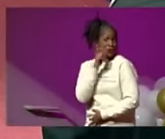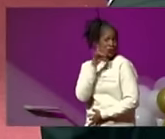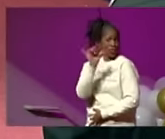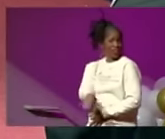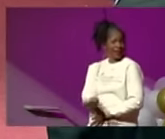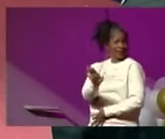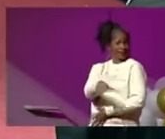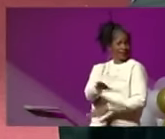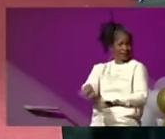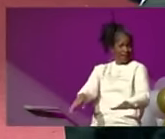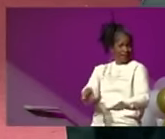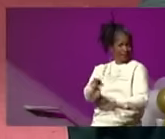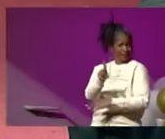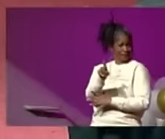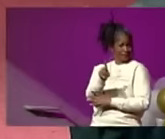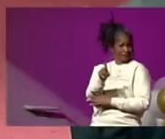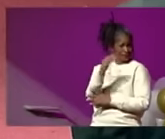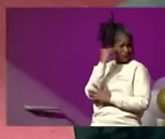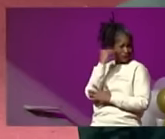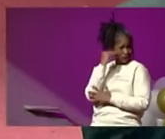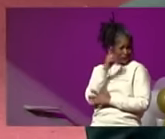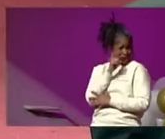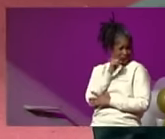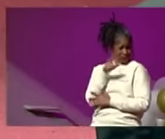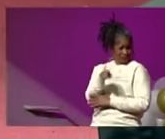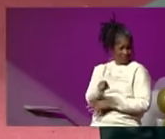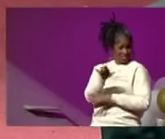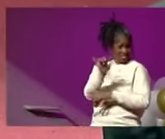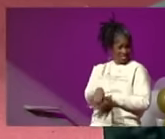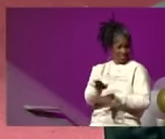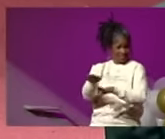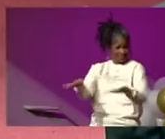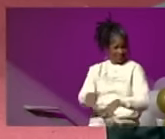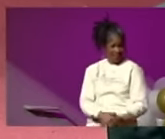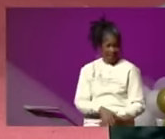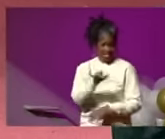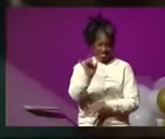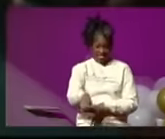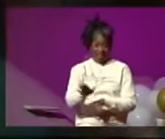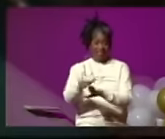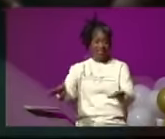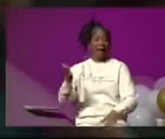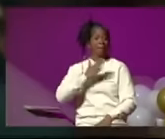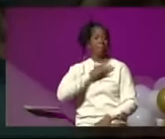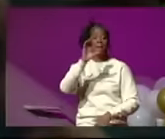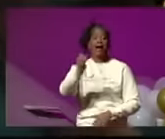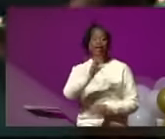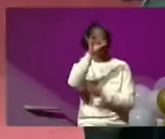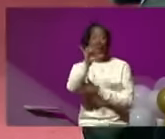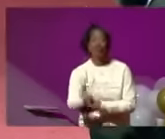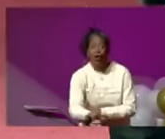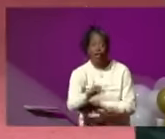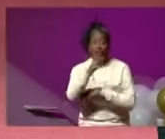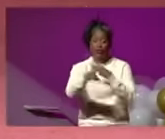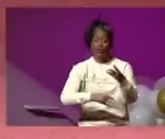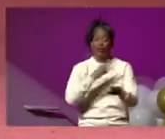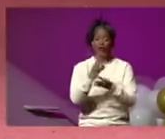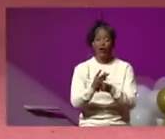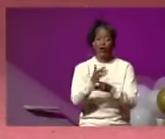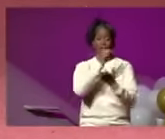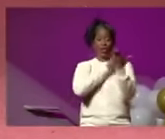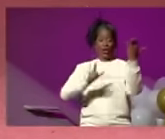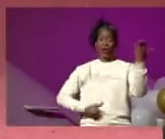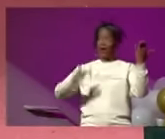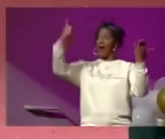that child? I'll tell you about that child. Joy to the world. The Lord is come. Let